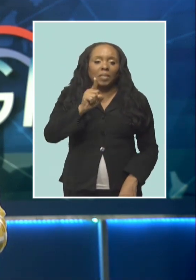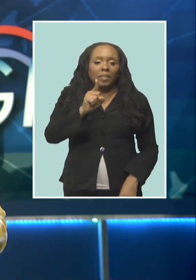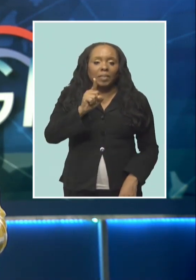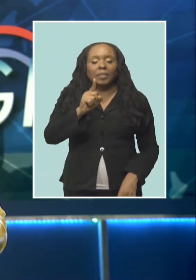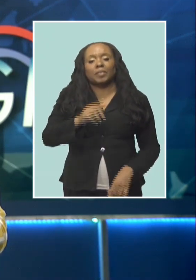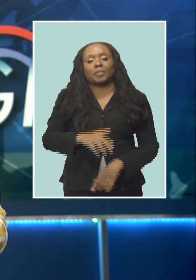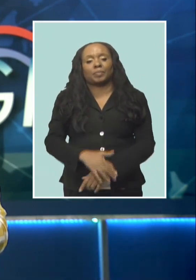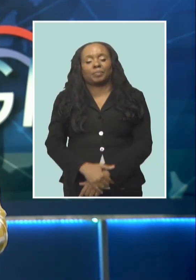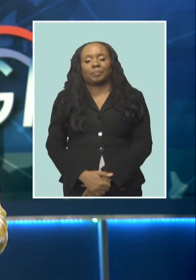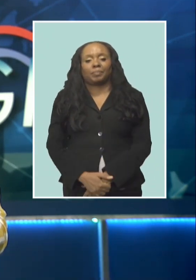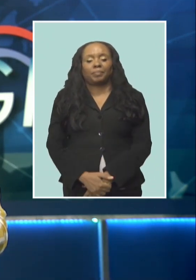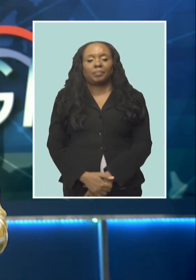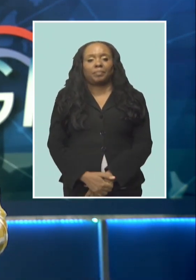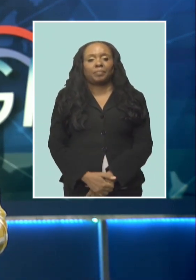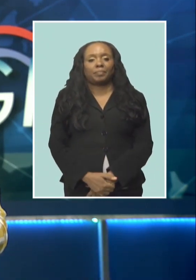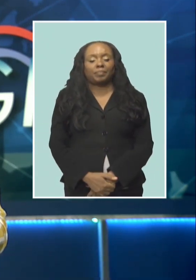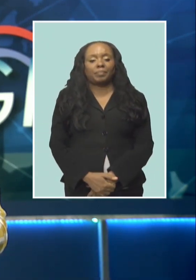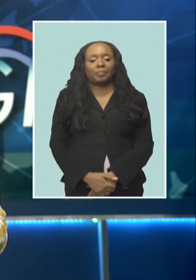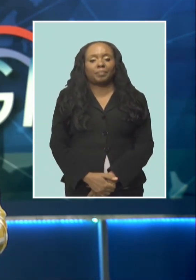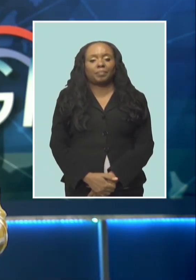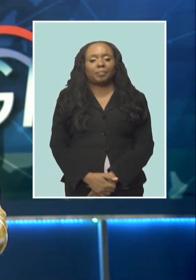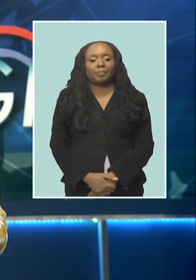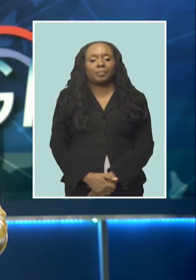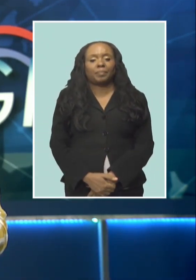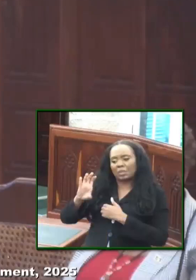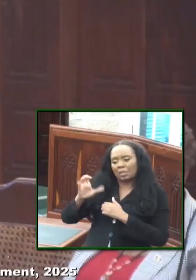of CBC is a great tragedy.